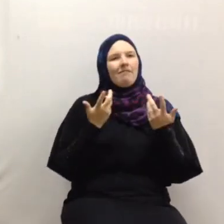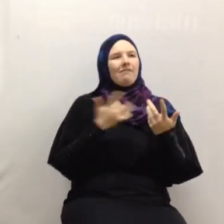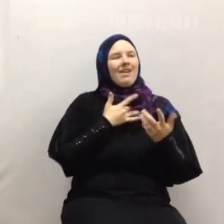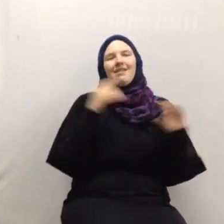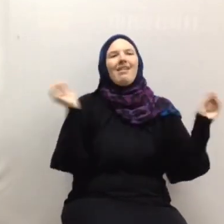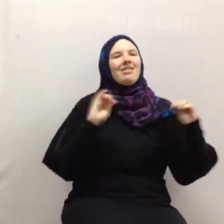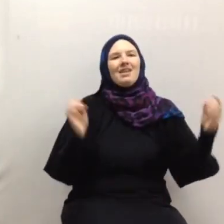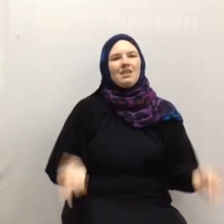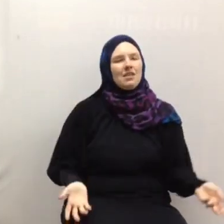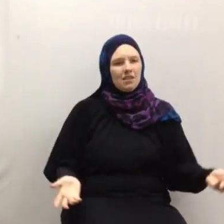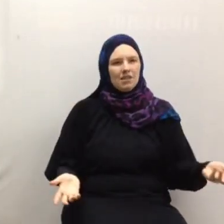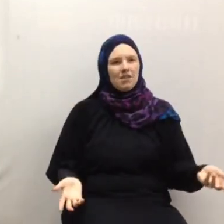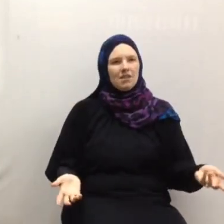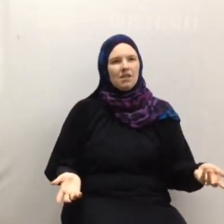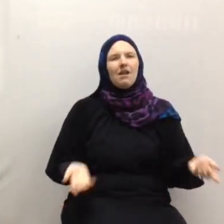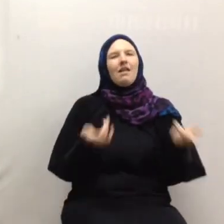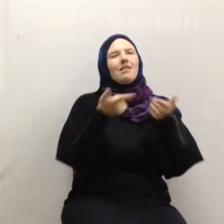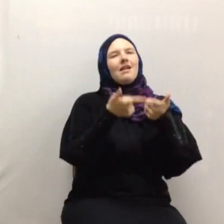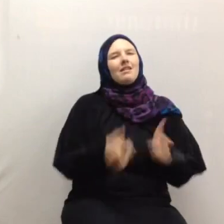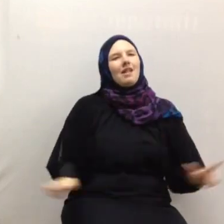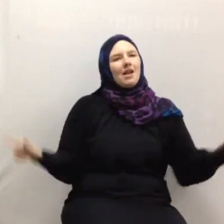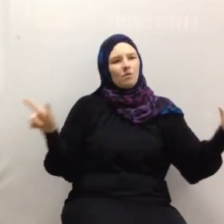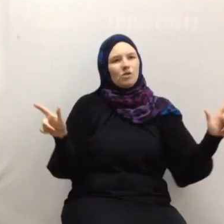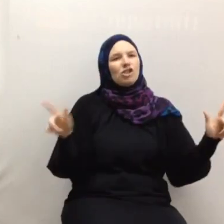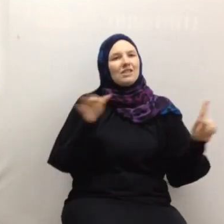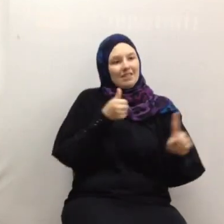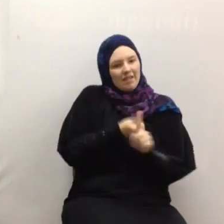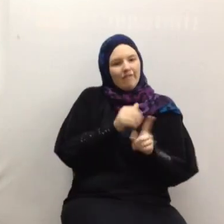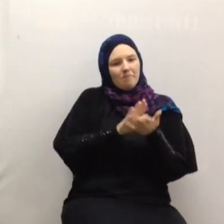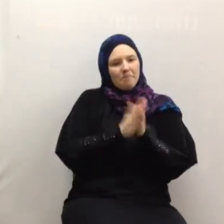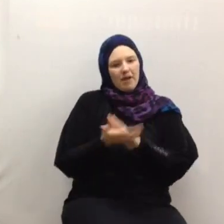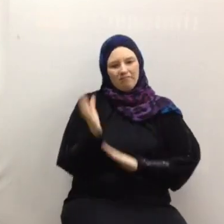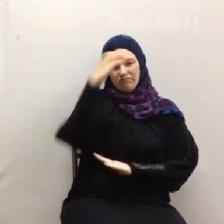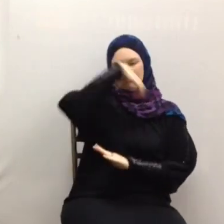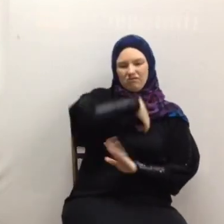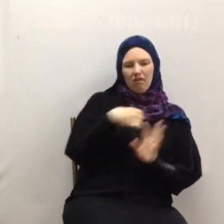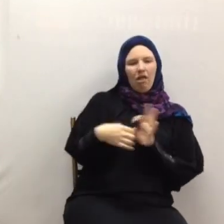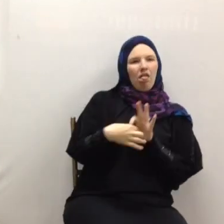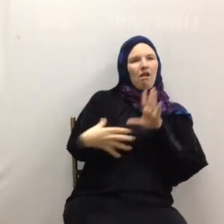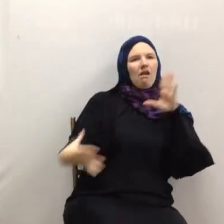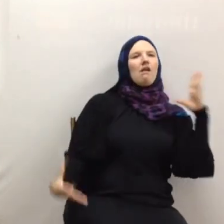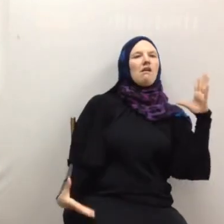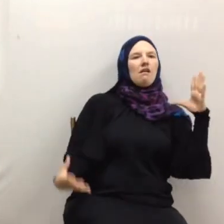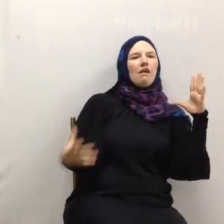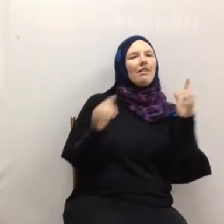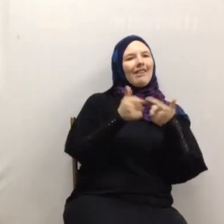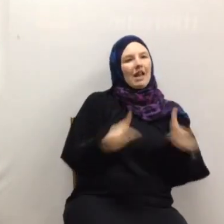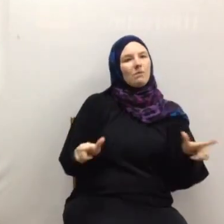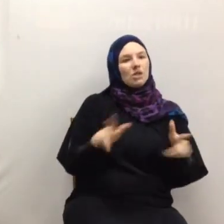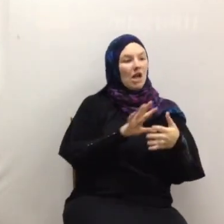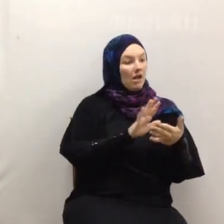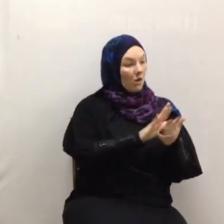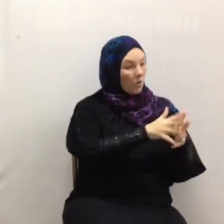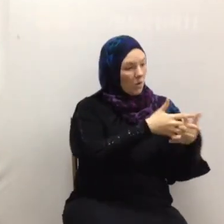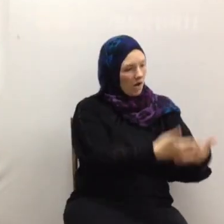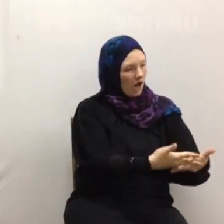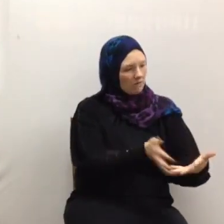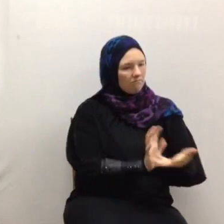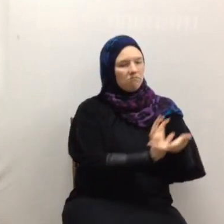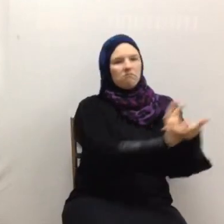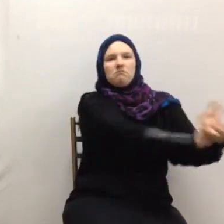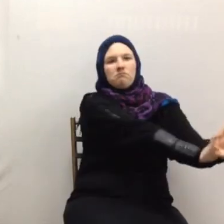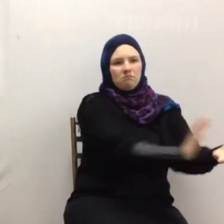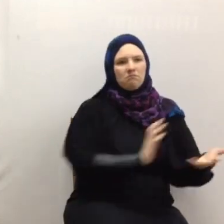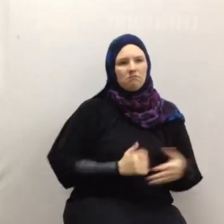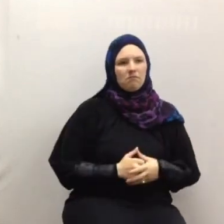became estranged from us, and we became estranged from the Quran. We are alienating ourselves from the